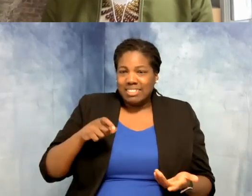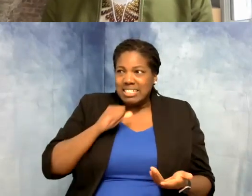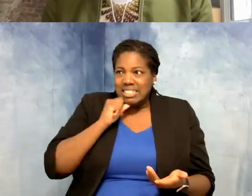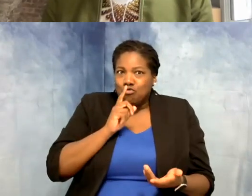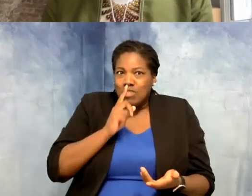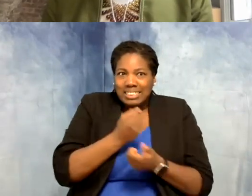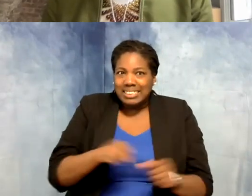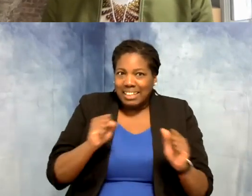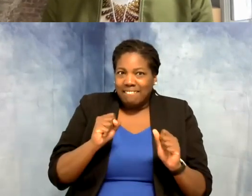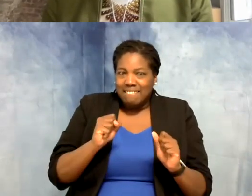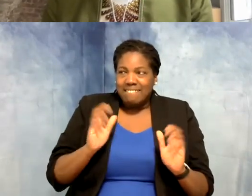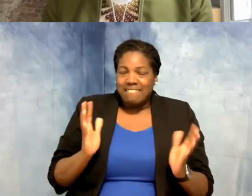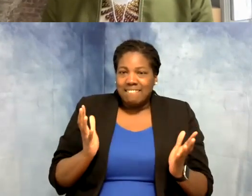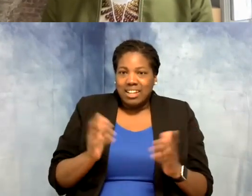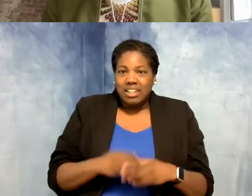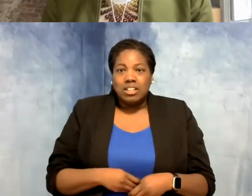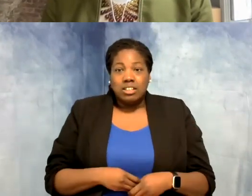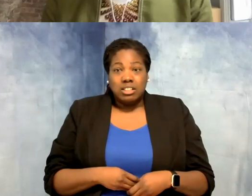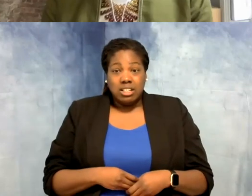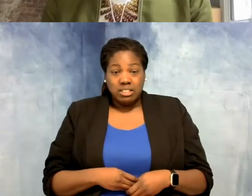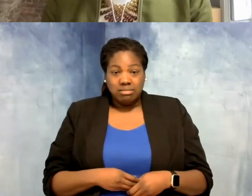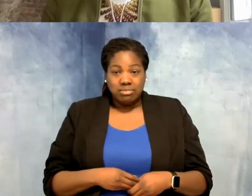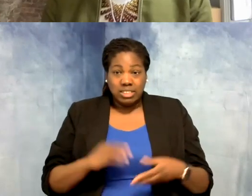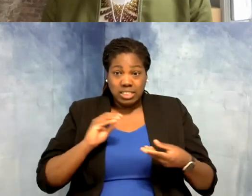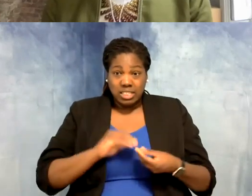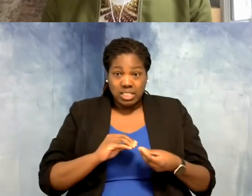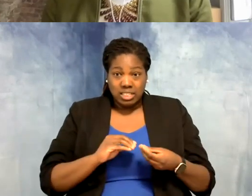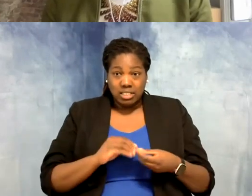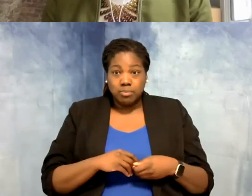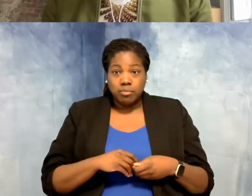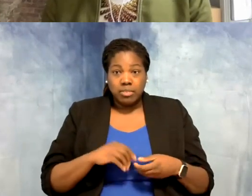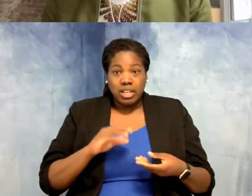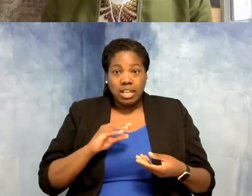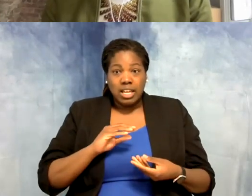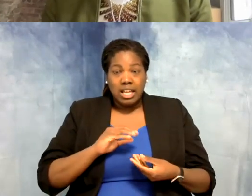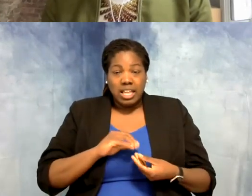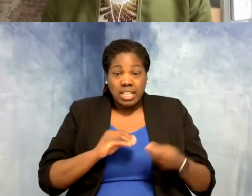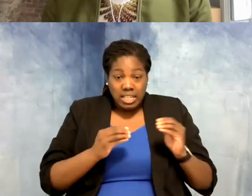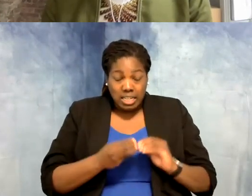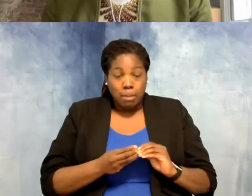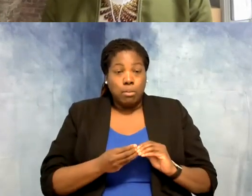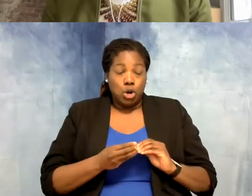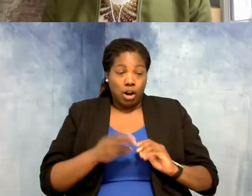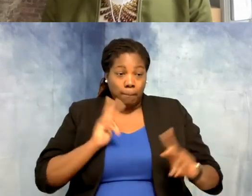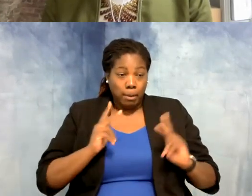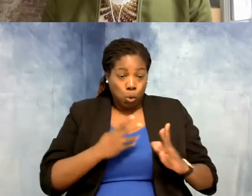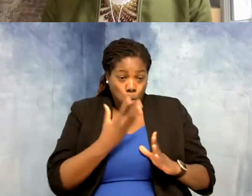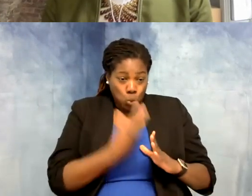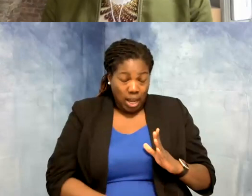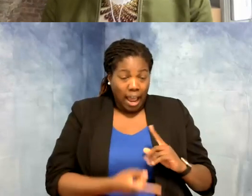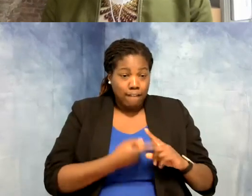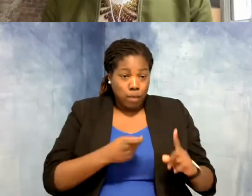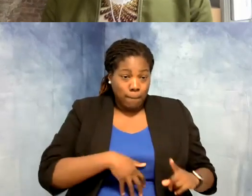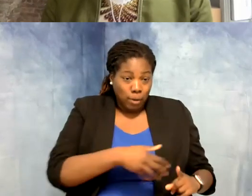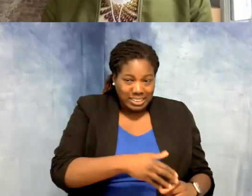safe. You know, the rate of death pregnancy compared to abortion is that a person is 14